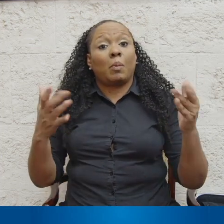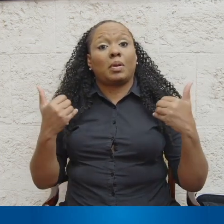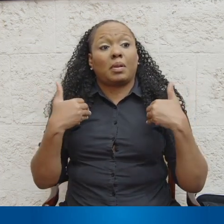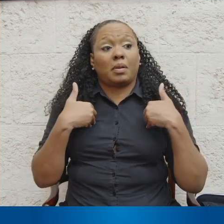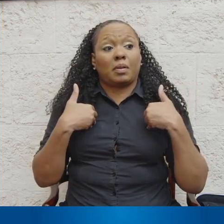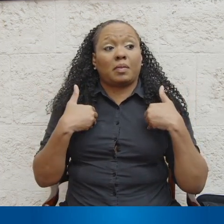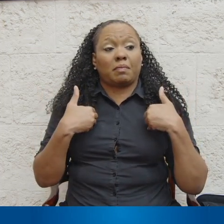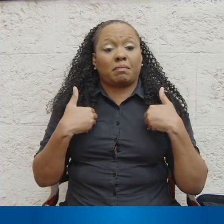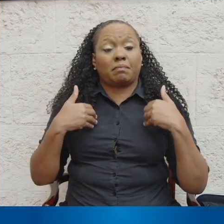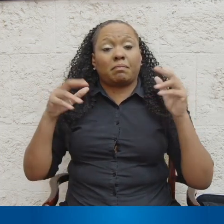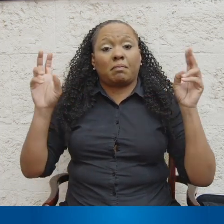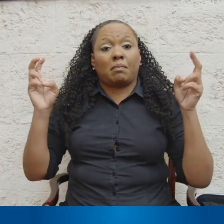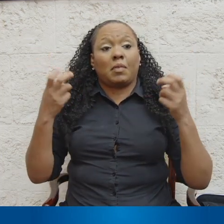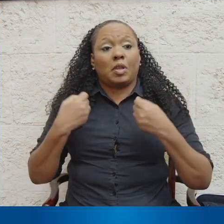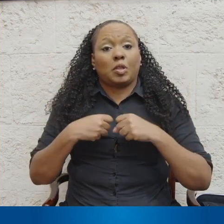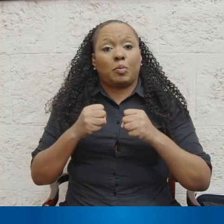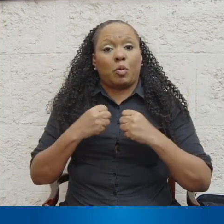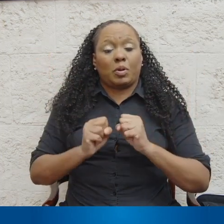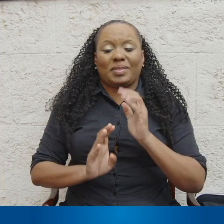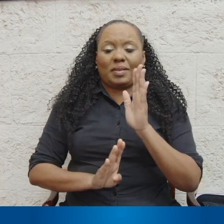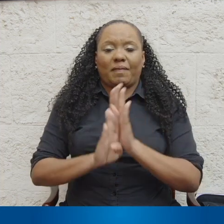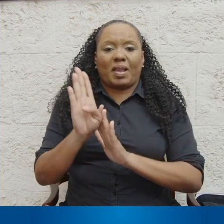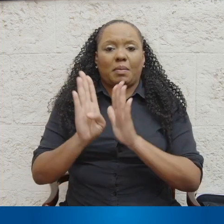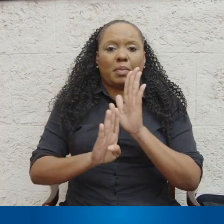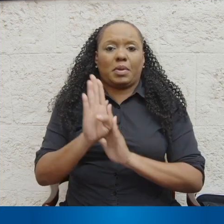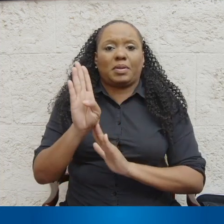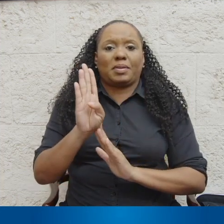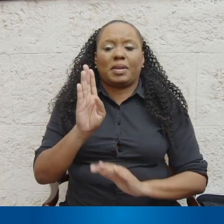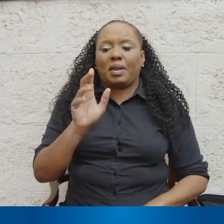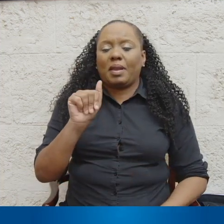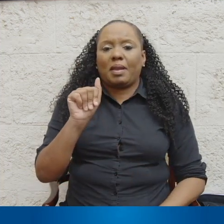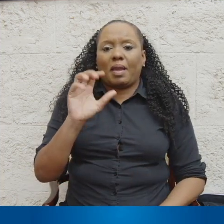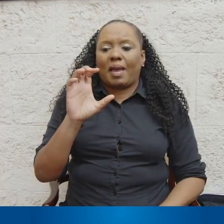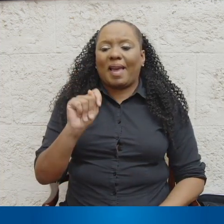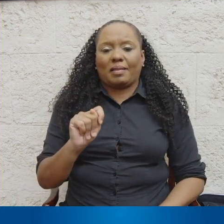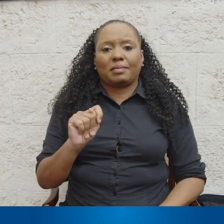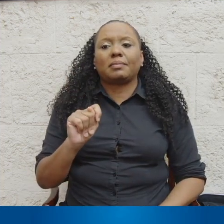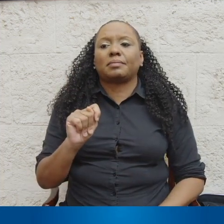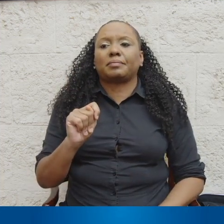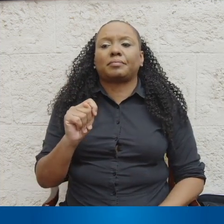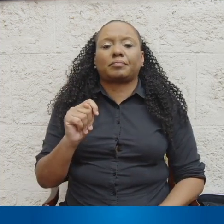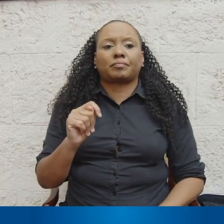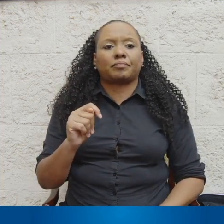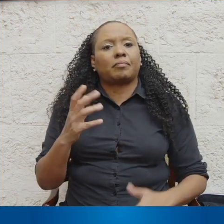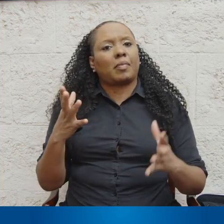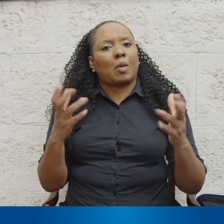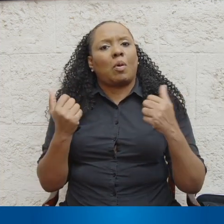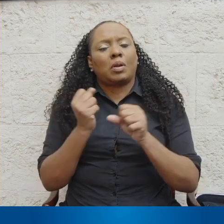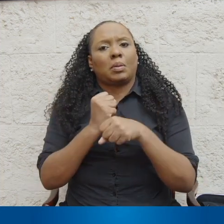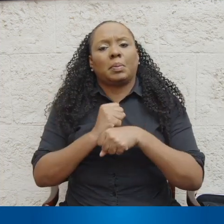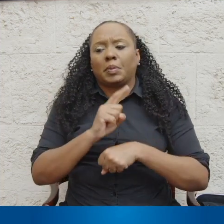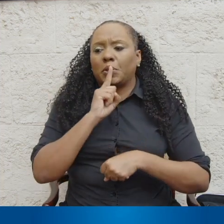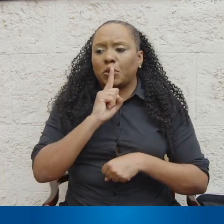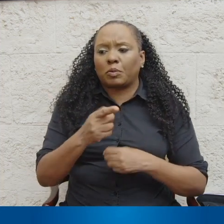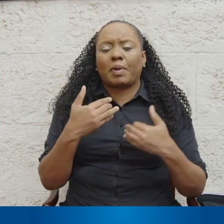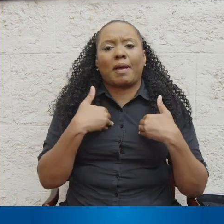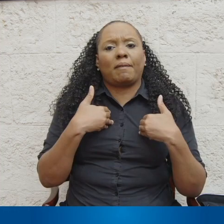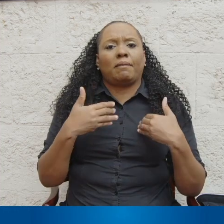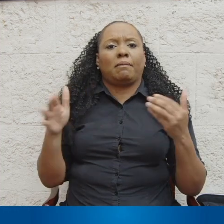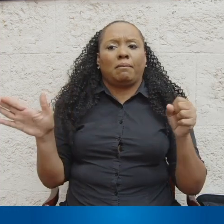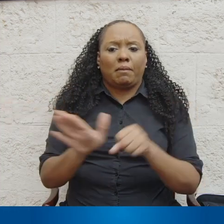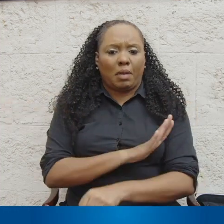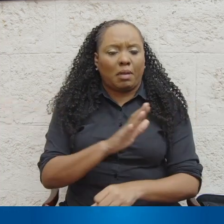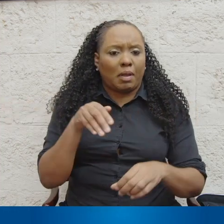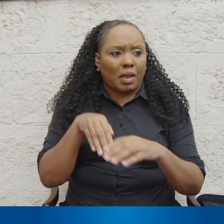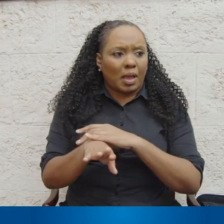guide how we treat to a number of things that are happening within the sporting sector. Full access for